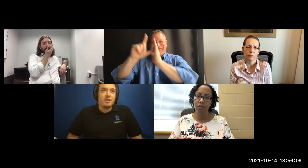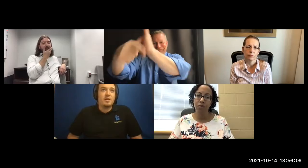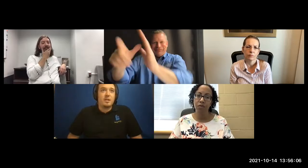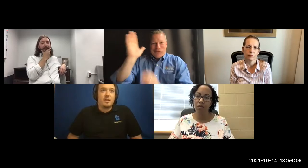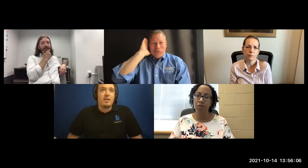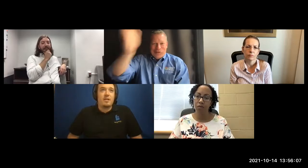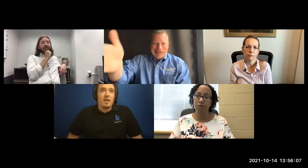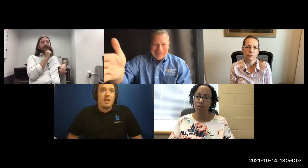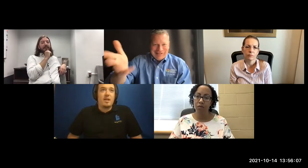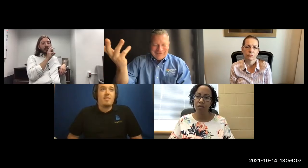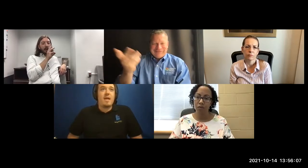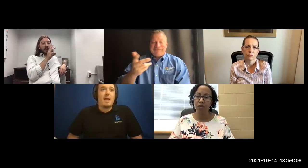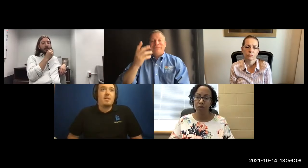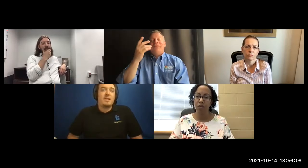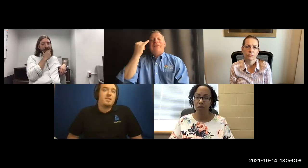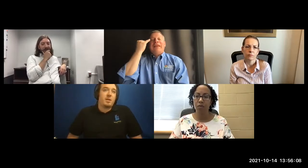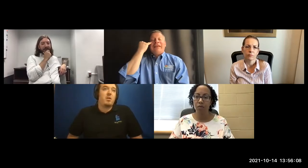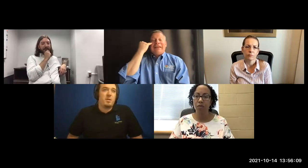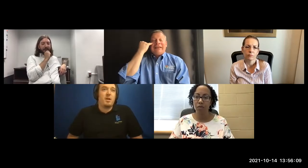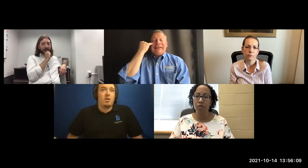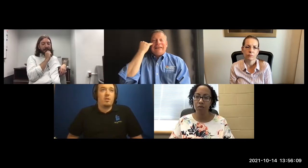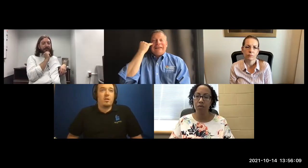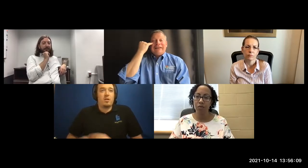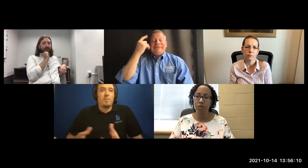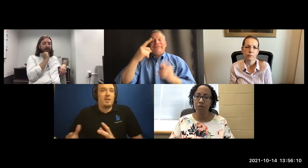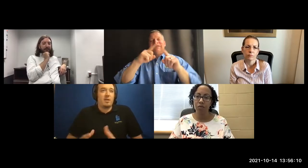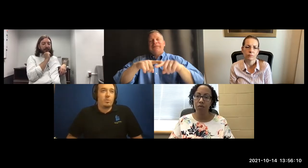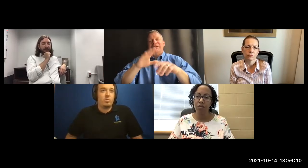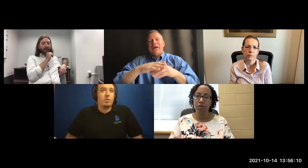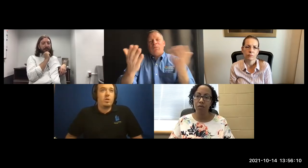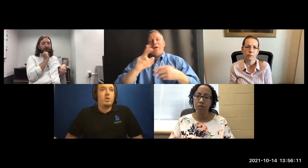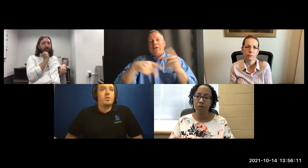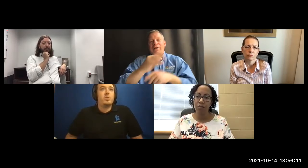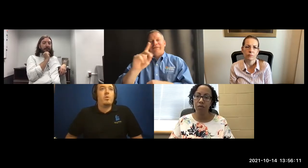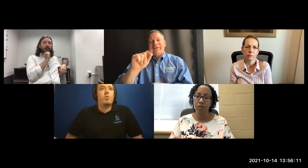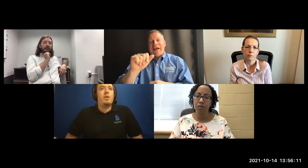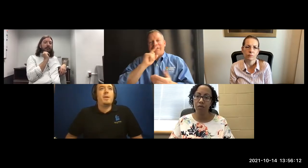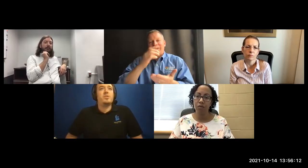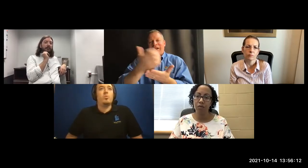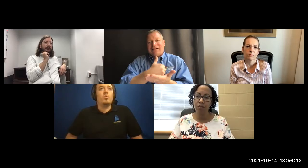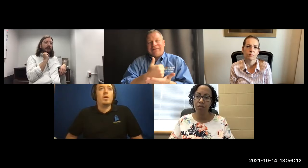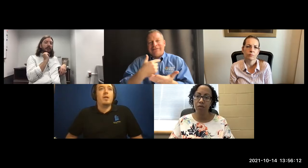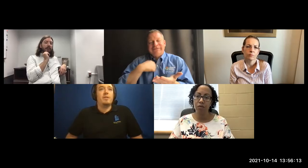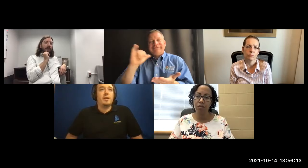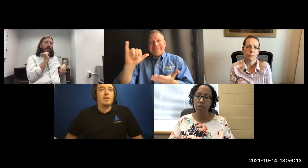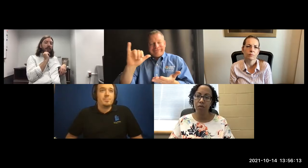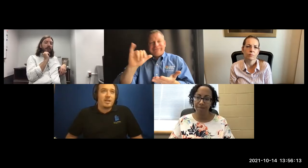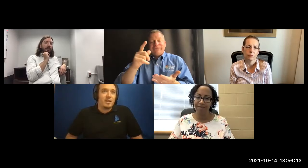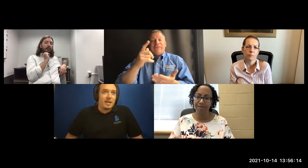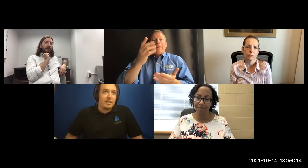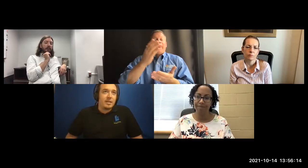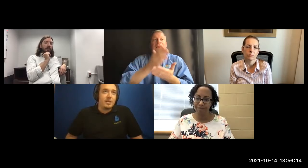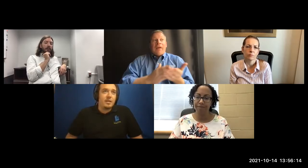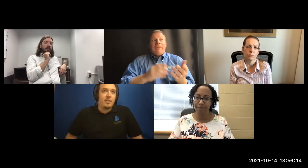comes in. And that's something that will come in down the road. So it really depends on what kind of data is